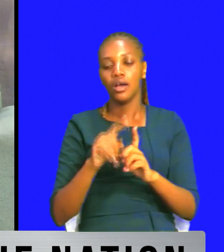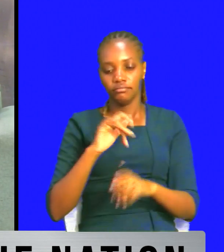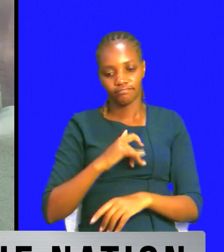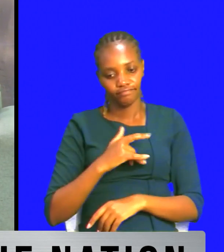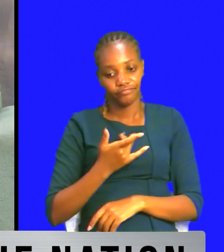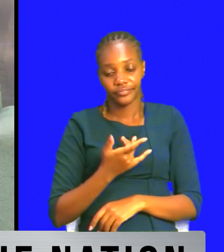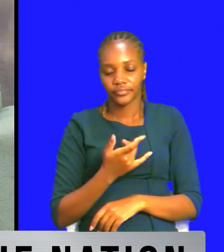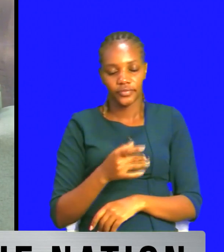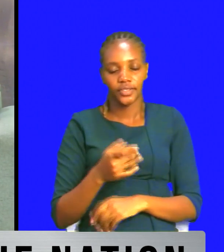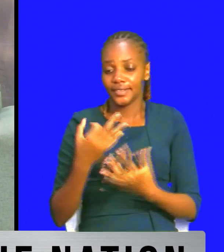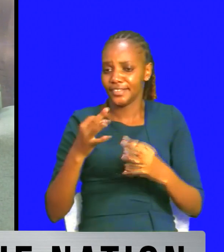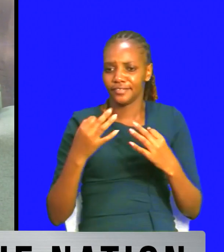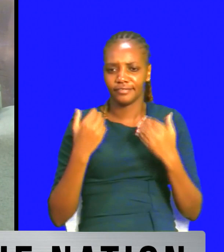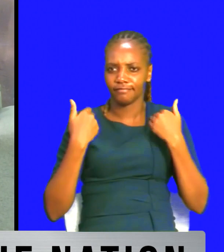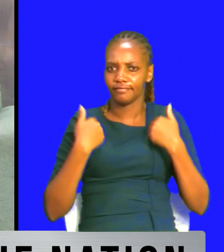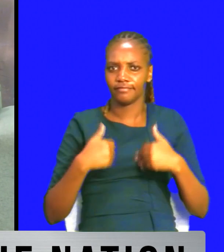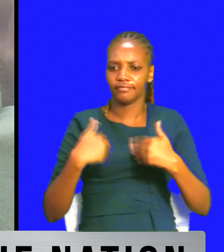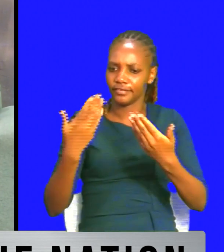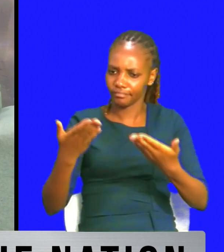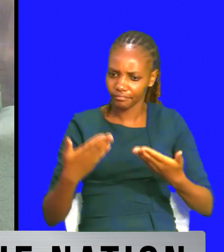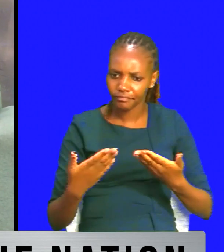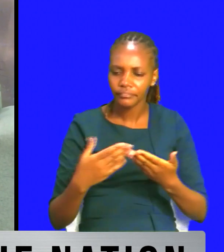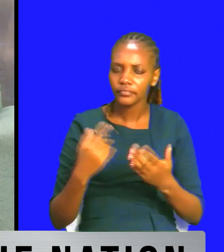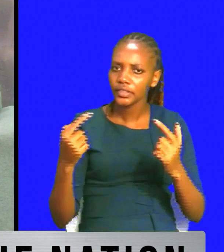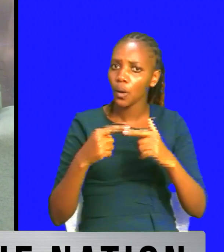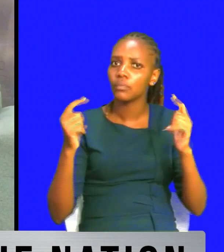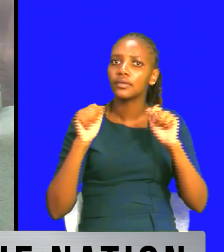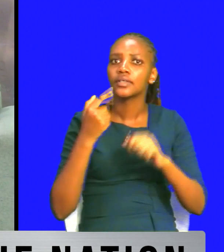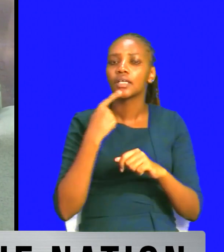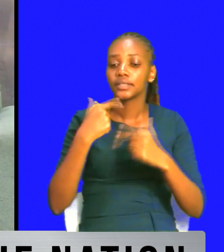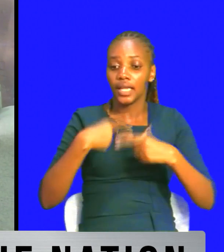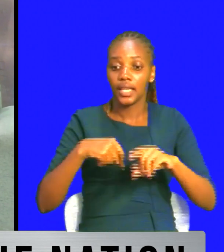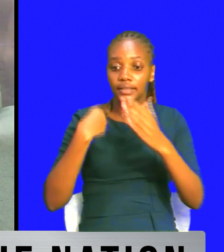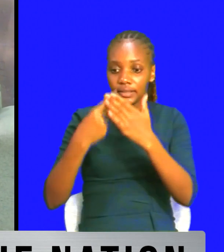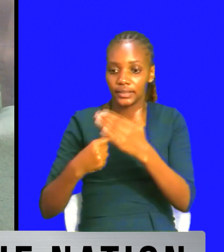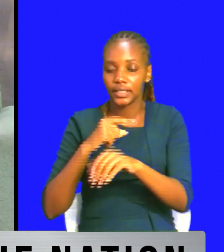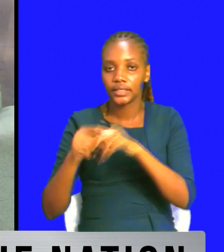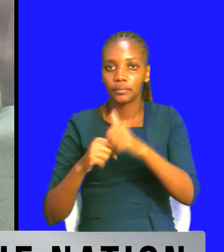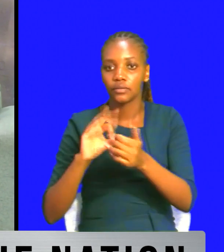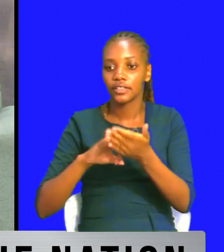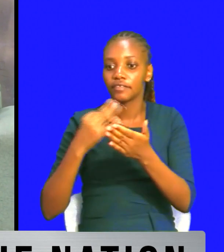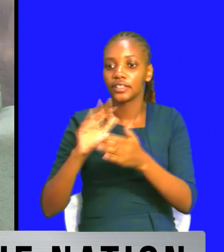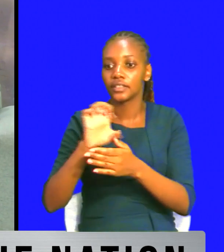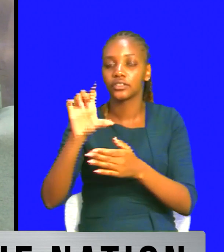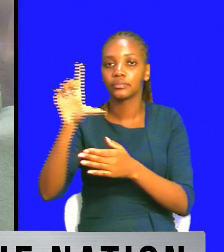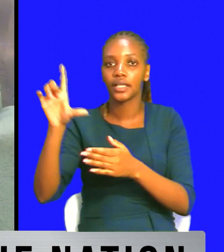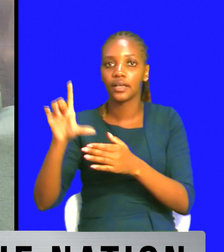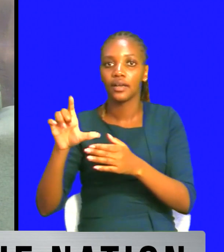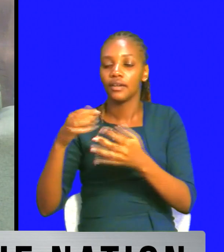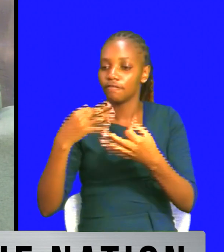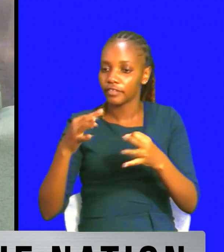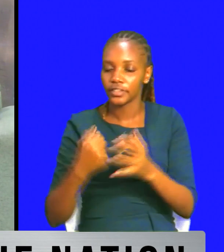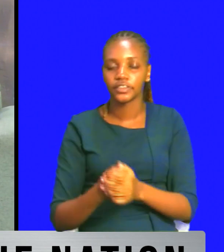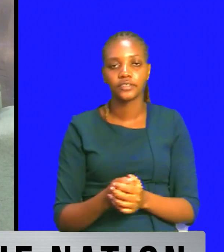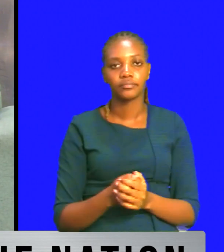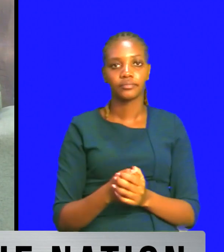was me inviting the opposition, I would say that, okay, let's come and discuss about this finance bill afresh. They'd Okay. come to the table, I'm